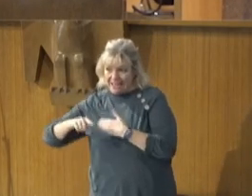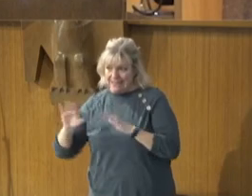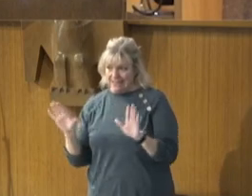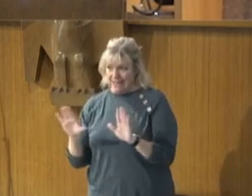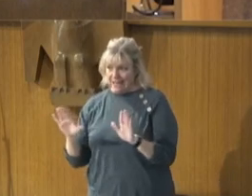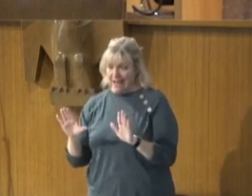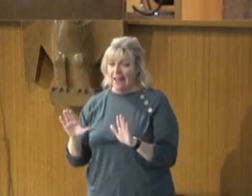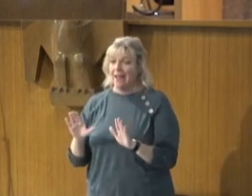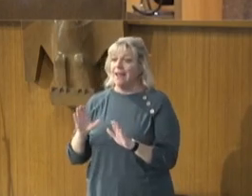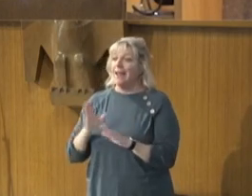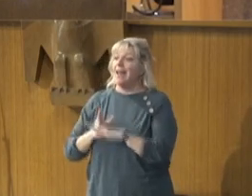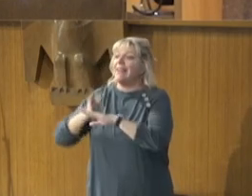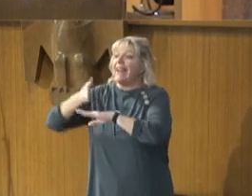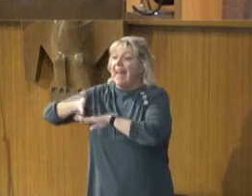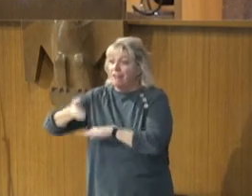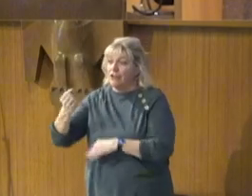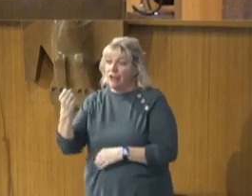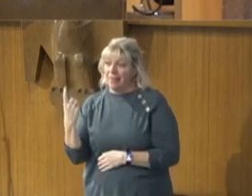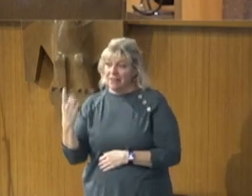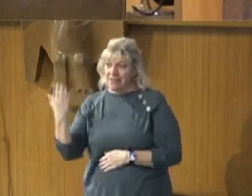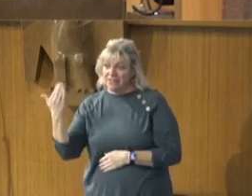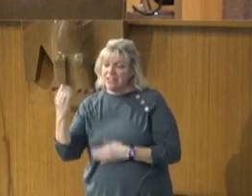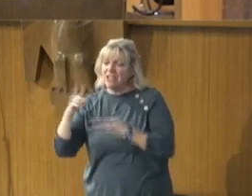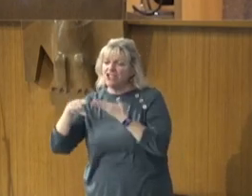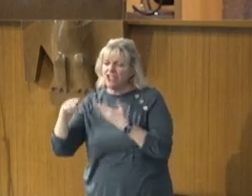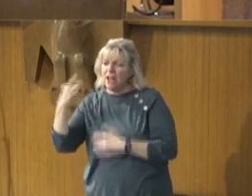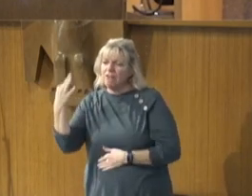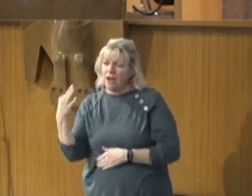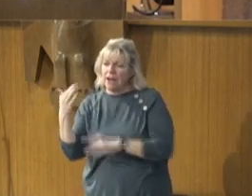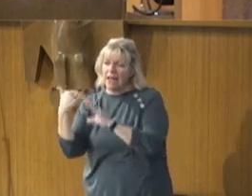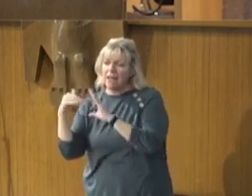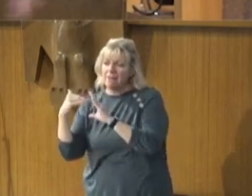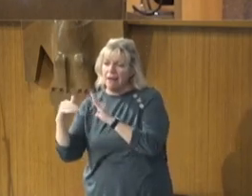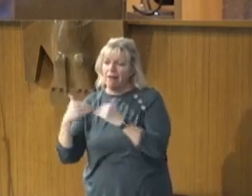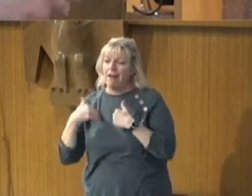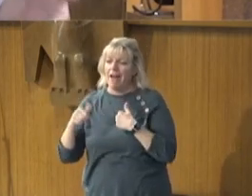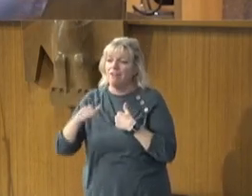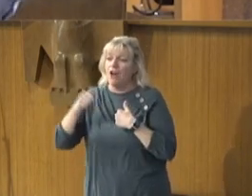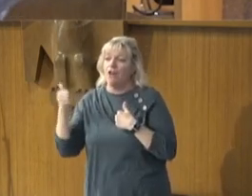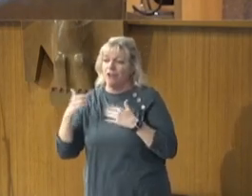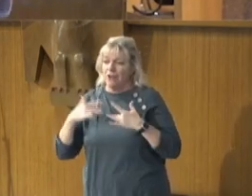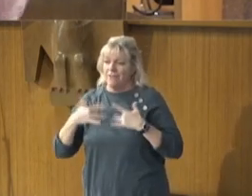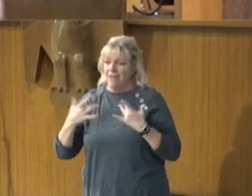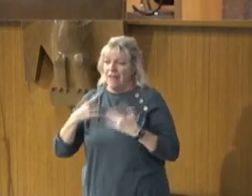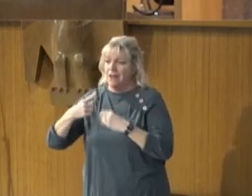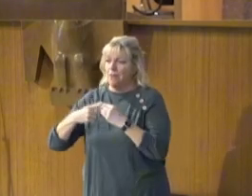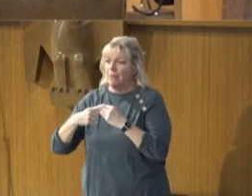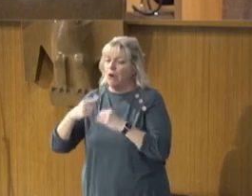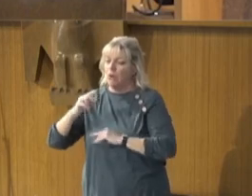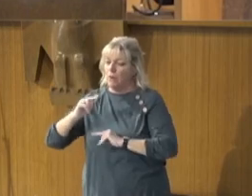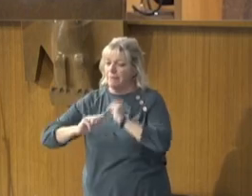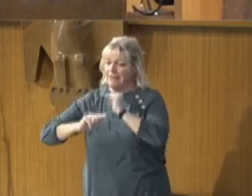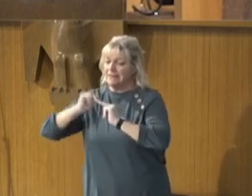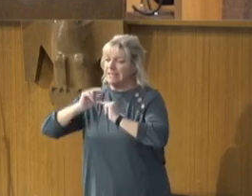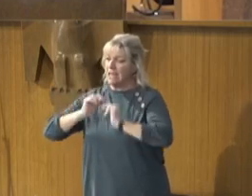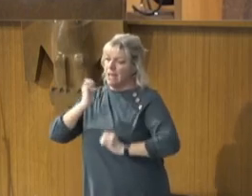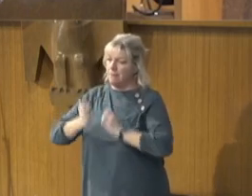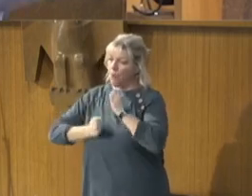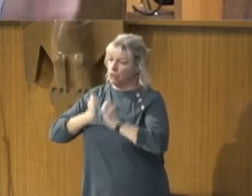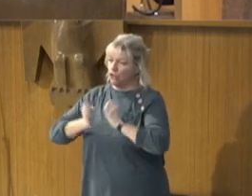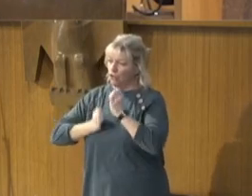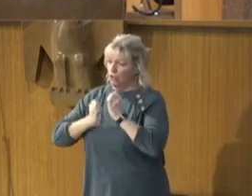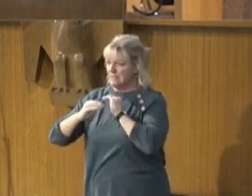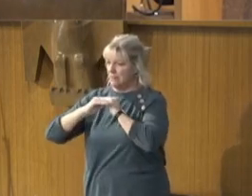at 11:15, look in your Friday emails about an event on building emotional stability, especially during